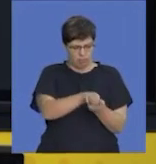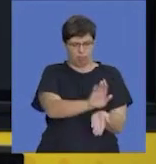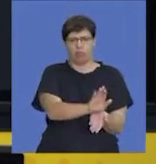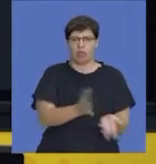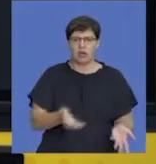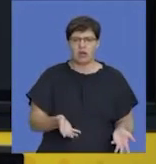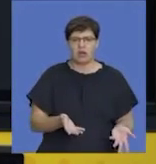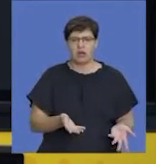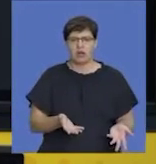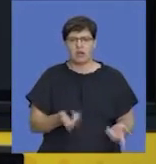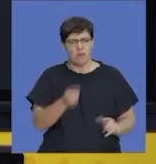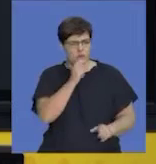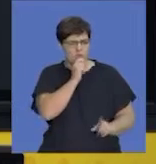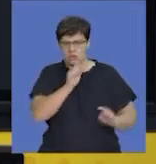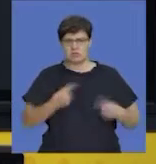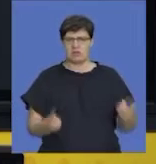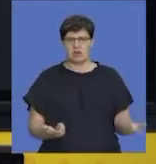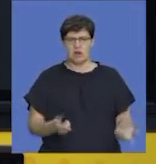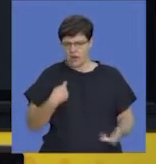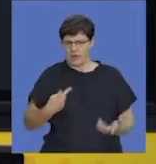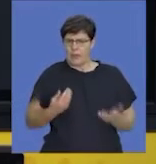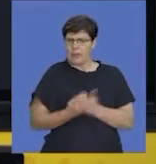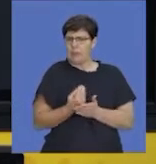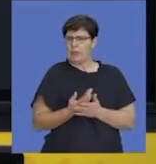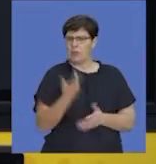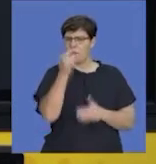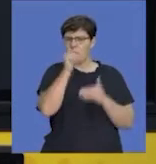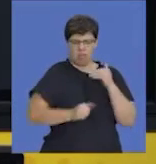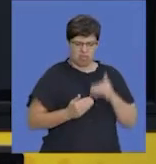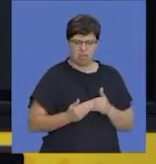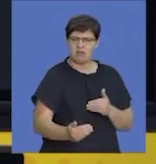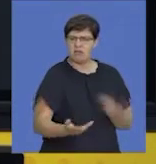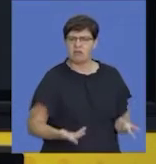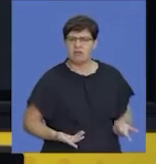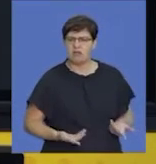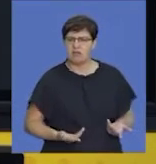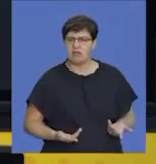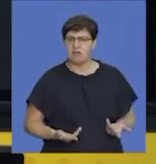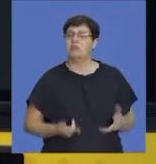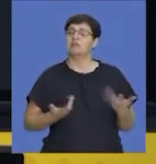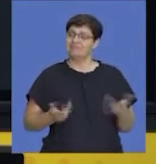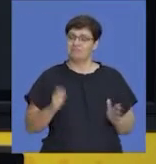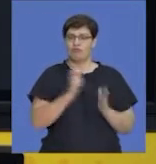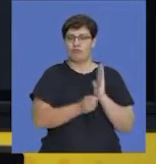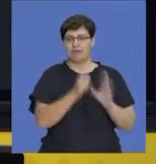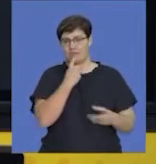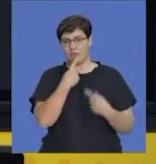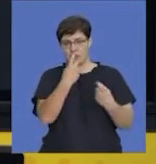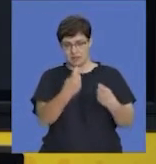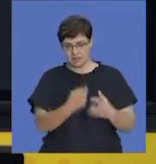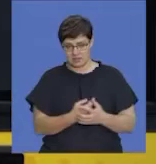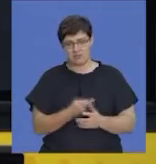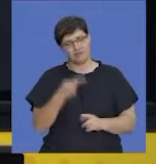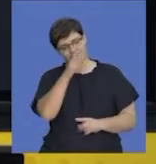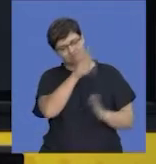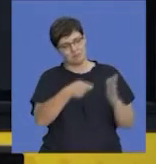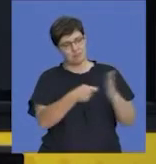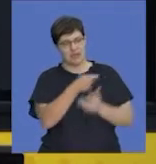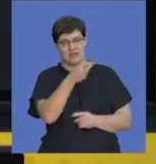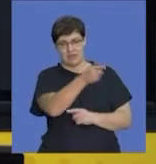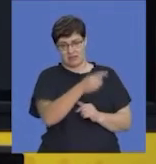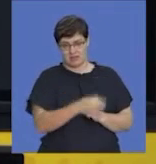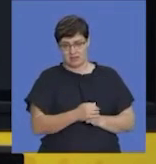suddenly the shoe is no longer usable and it's only a month old. So then you would write a letter of complaint to the purchaser,